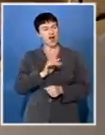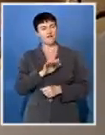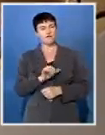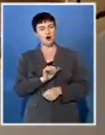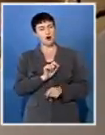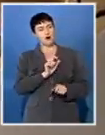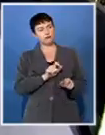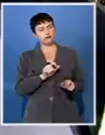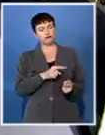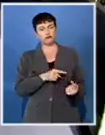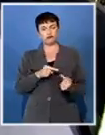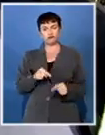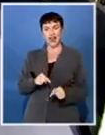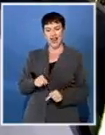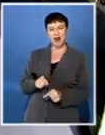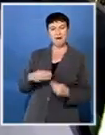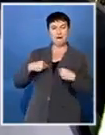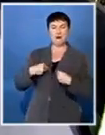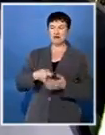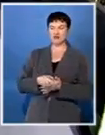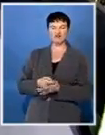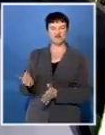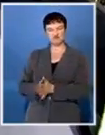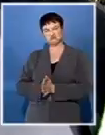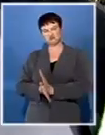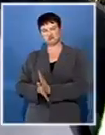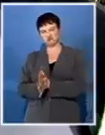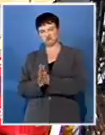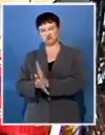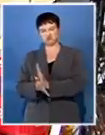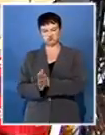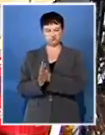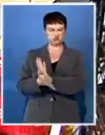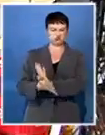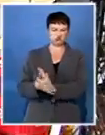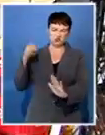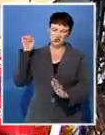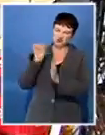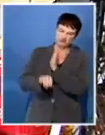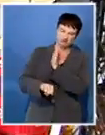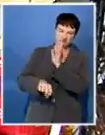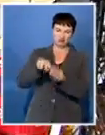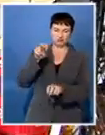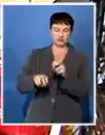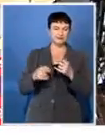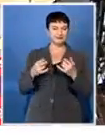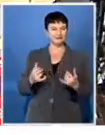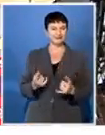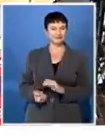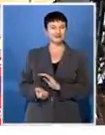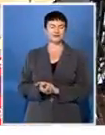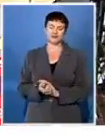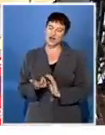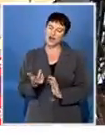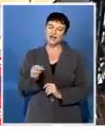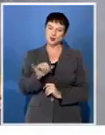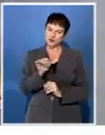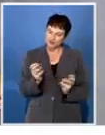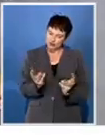The aftermath of the latest wave of attacks. It's terrible. Locals went on the rampage,